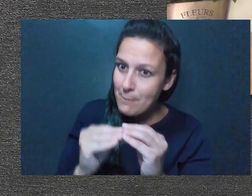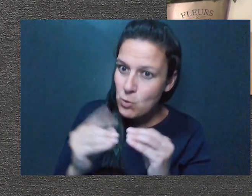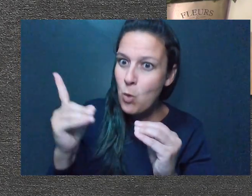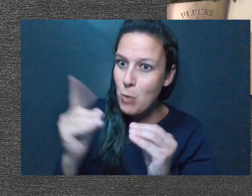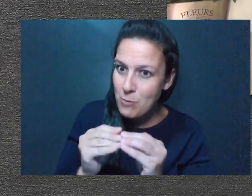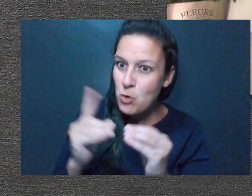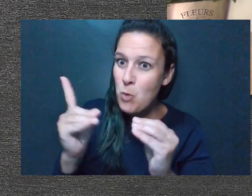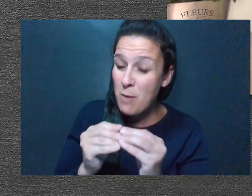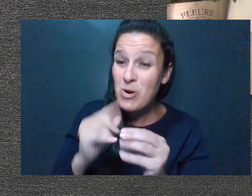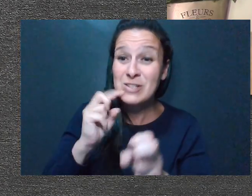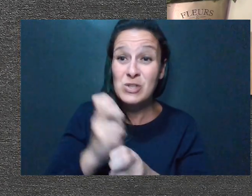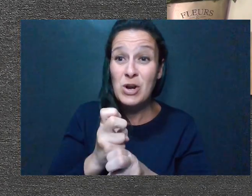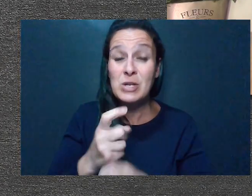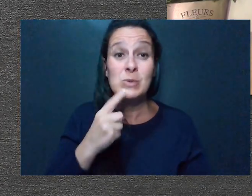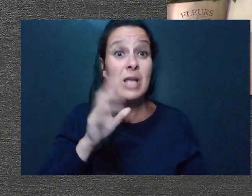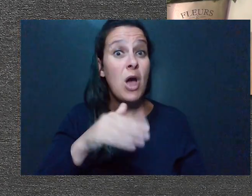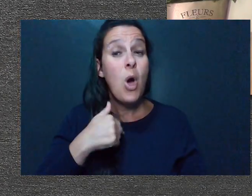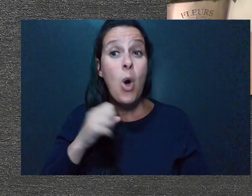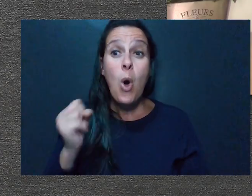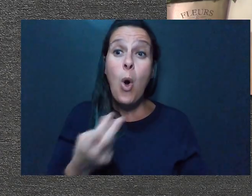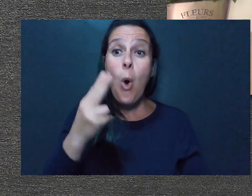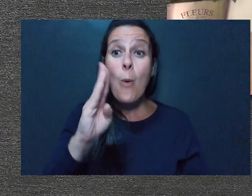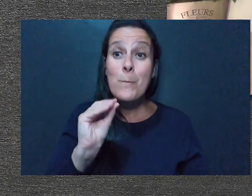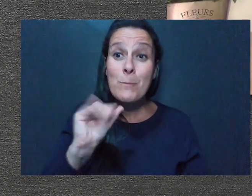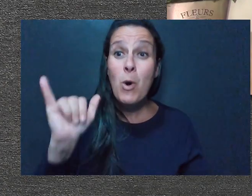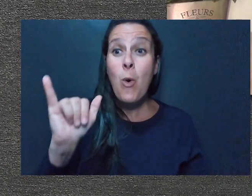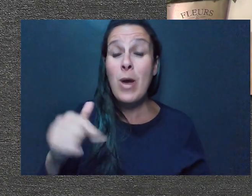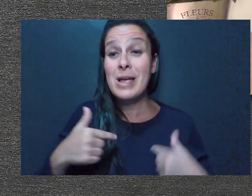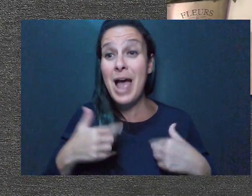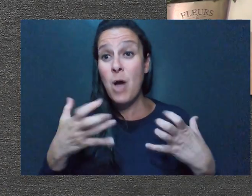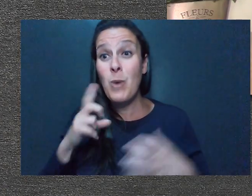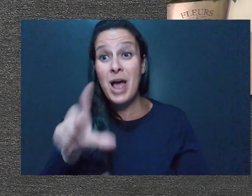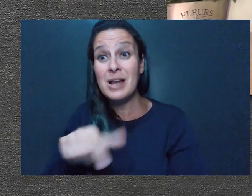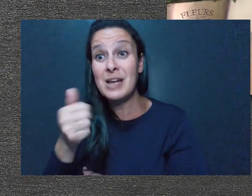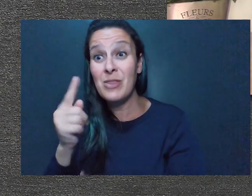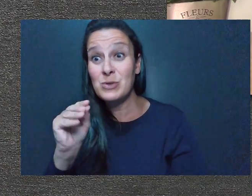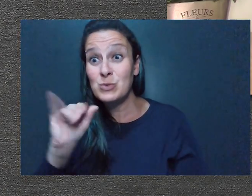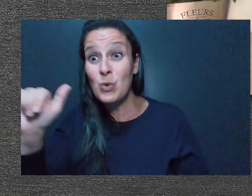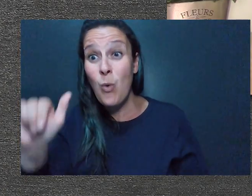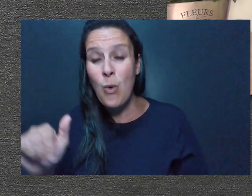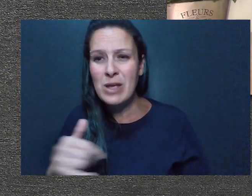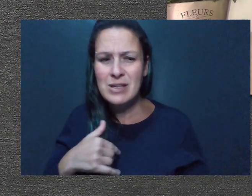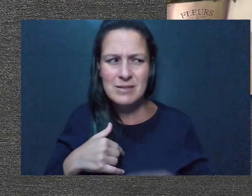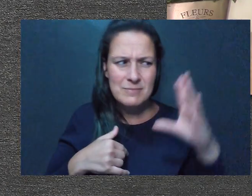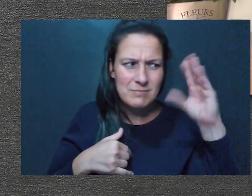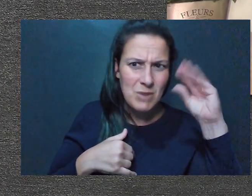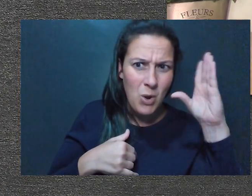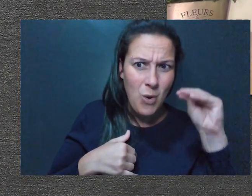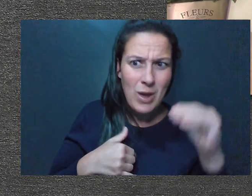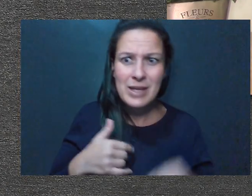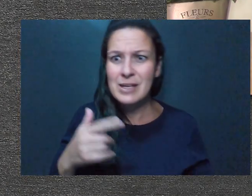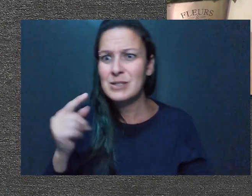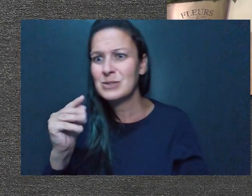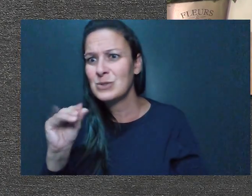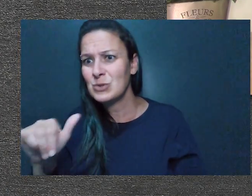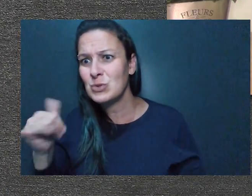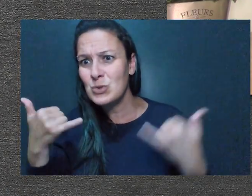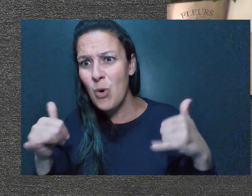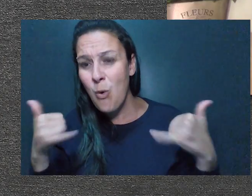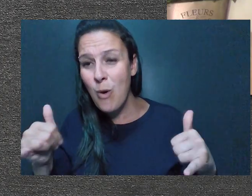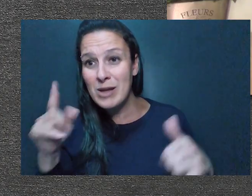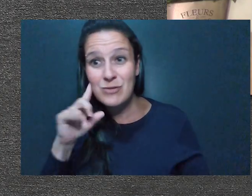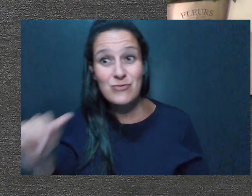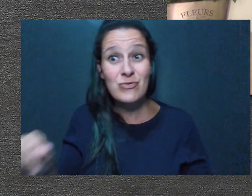it? And then you said, oh boy, I want another toy. Boy, toy, they rhyme, don't they? Oh,